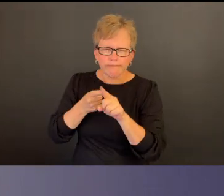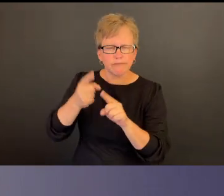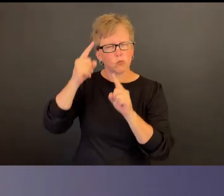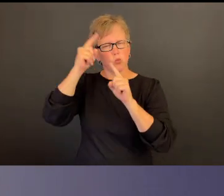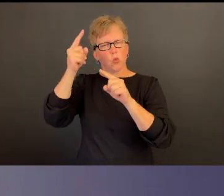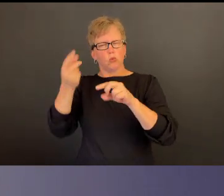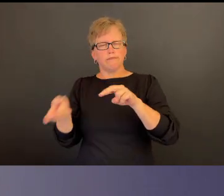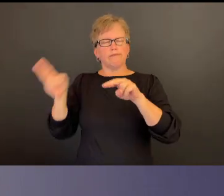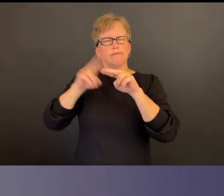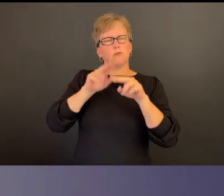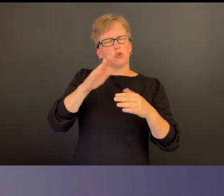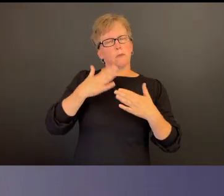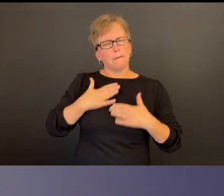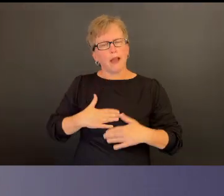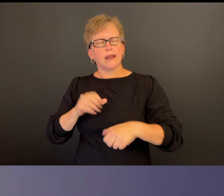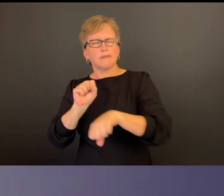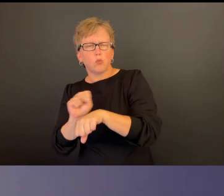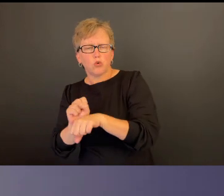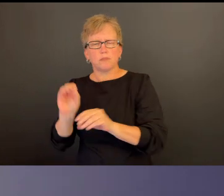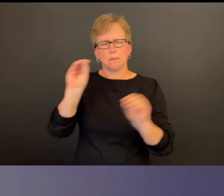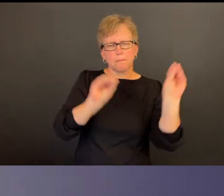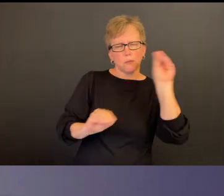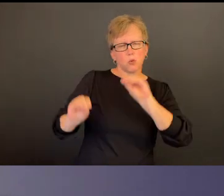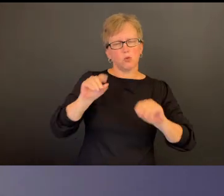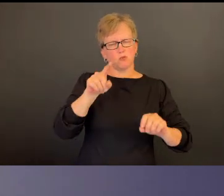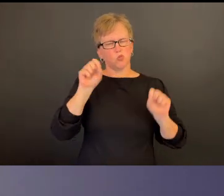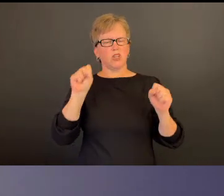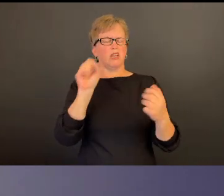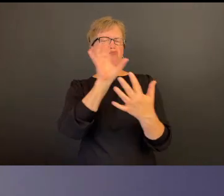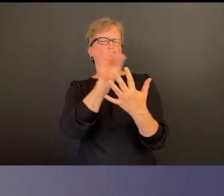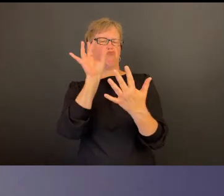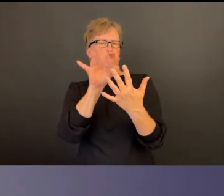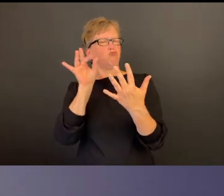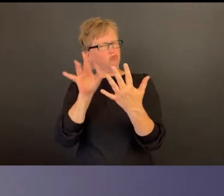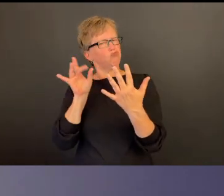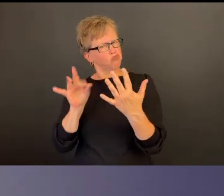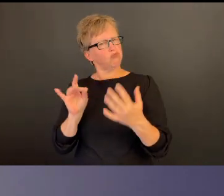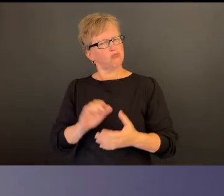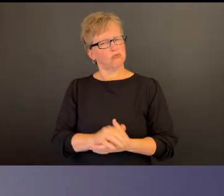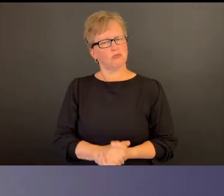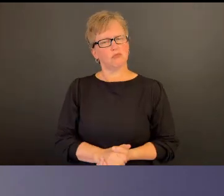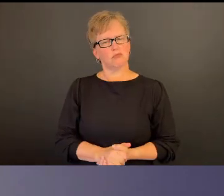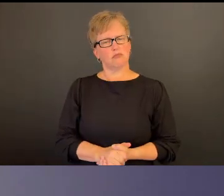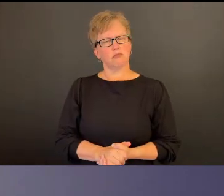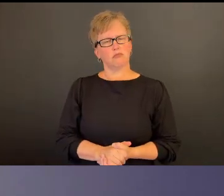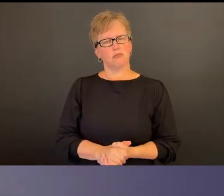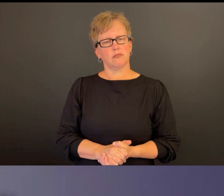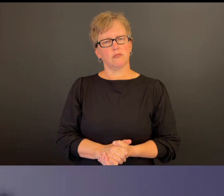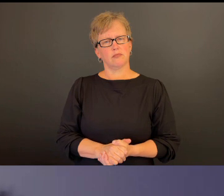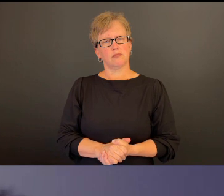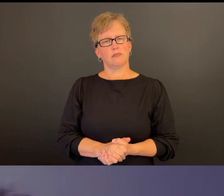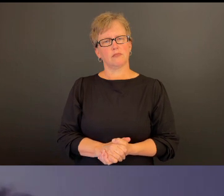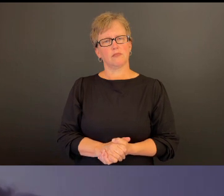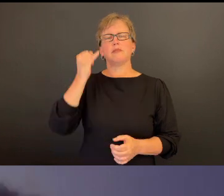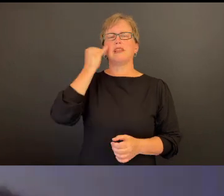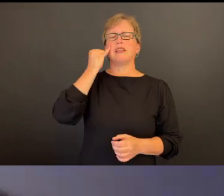restoring function for individuals. That is the goal of the whole program. If you're out in the world and you can't get to